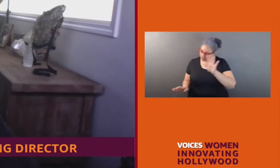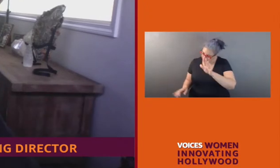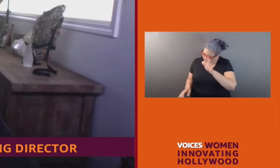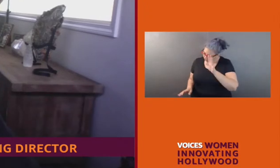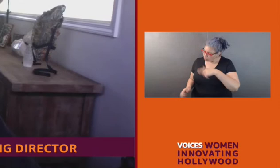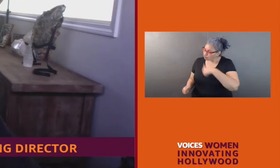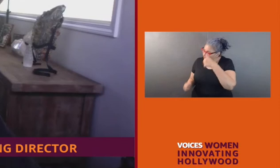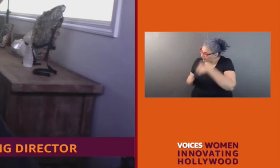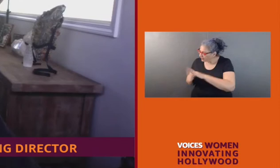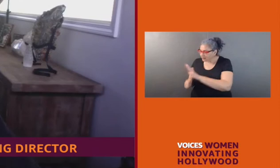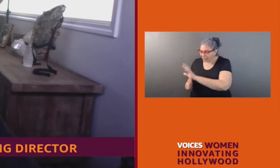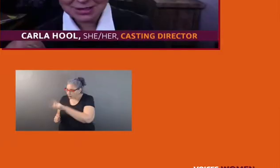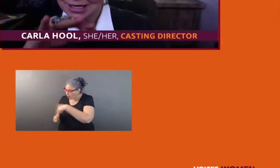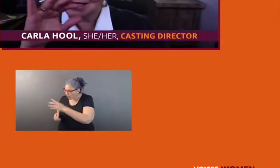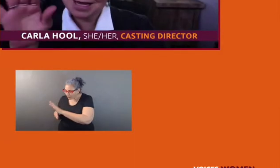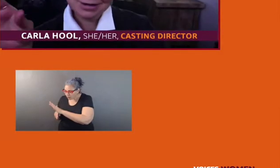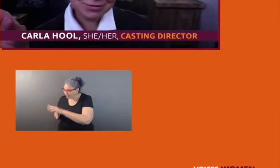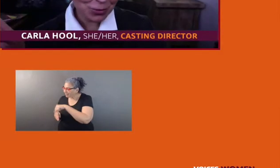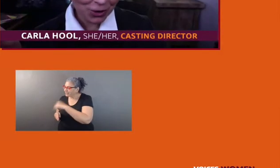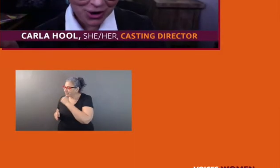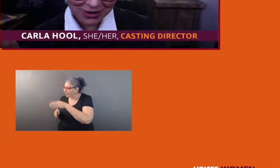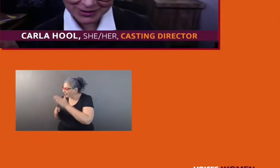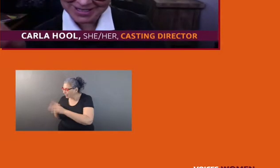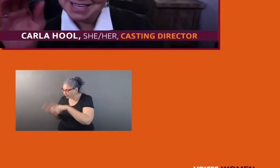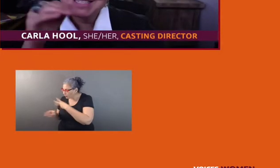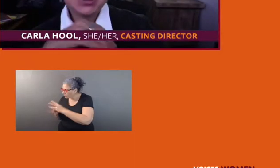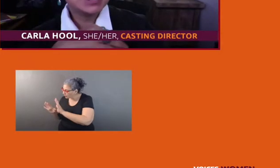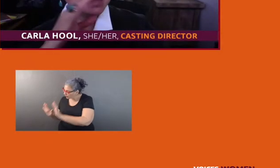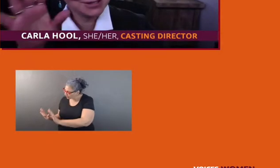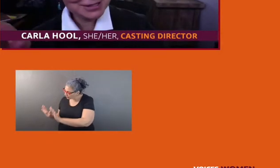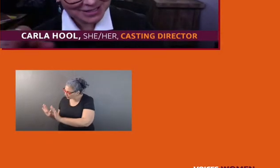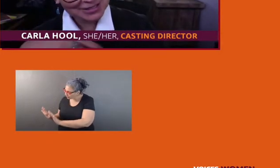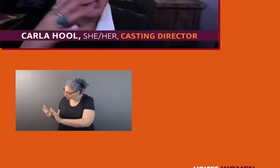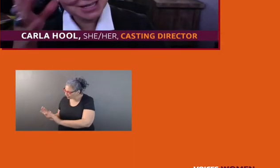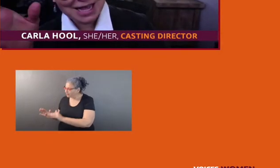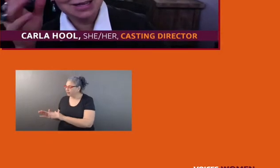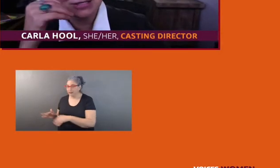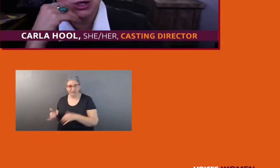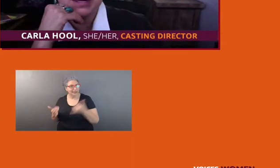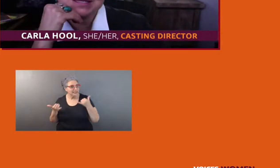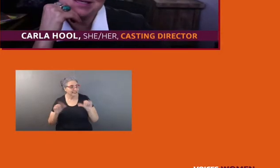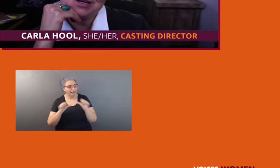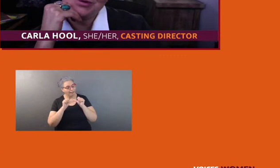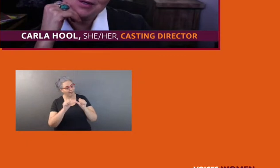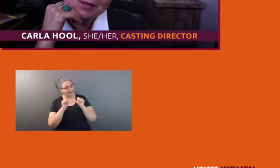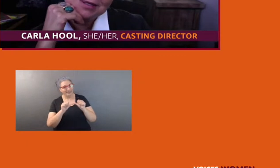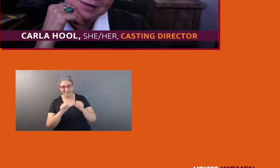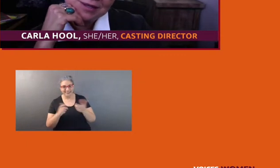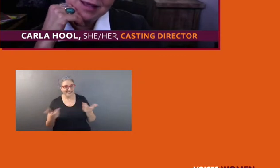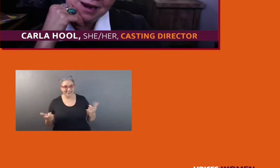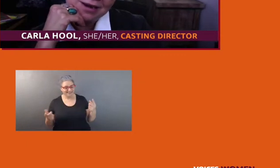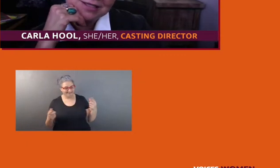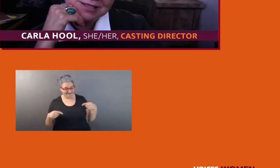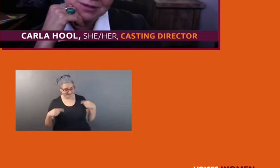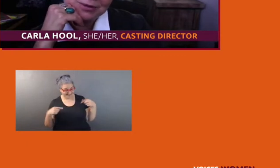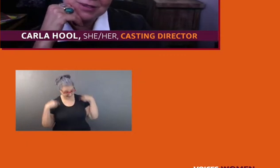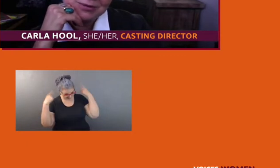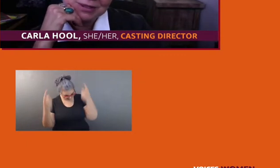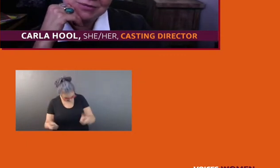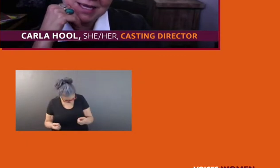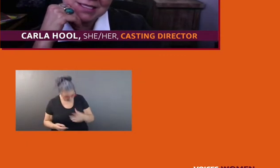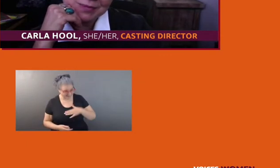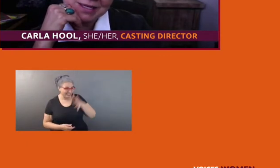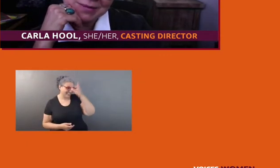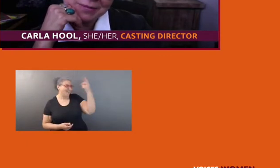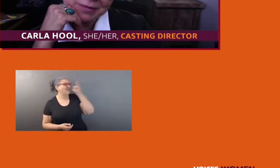always like, remember, it's just a movie. It's not the end of the world. So still till today, he's always, you know, there